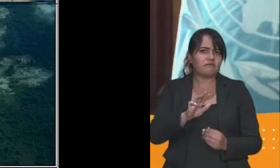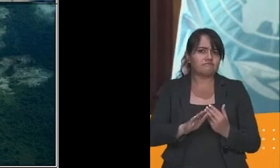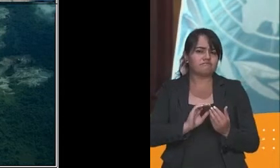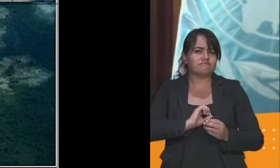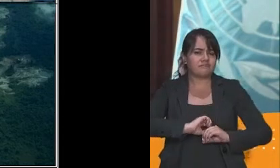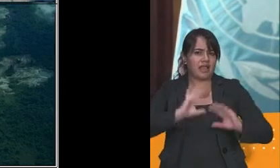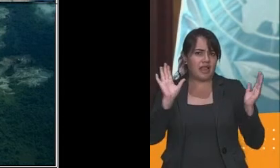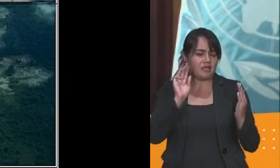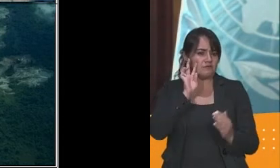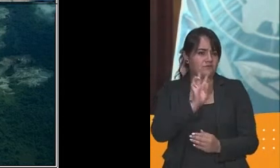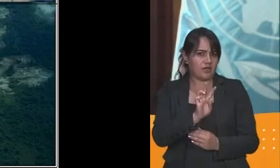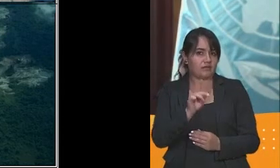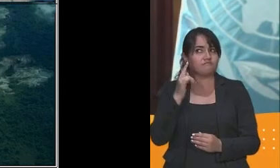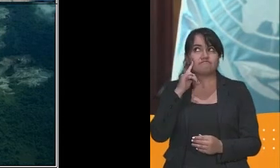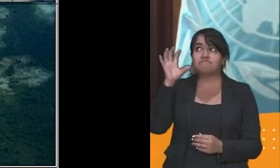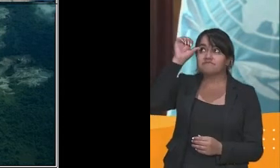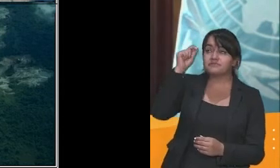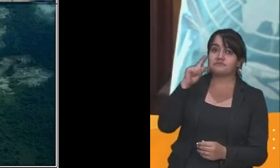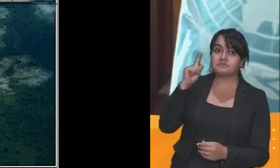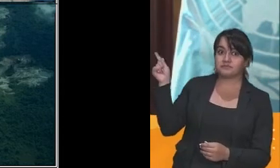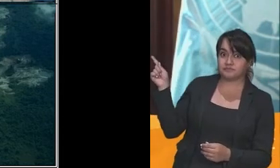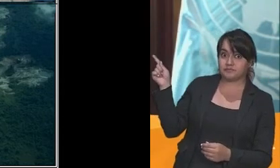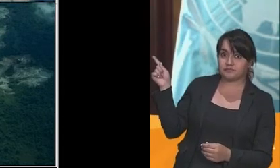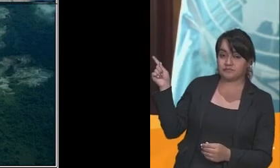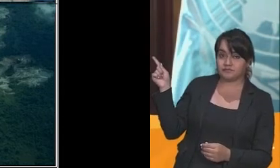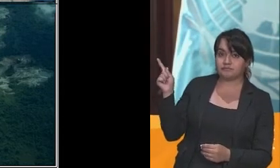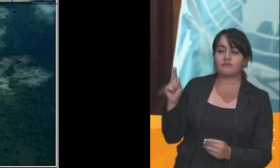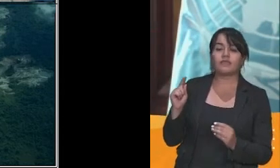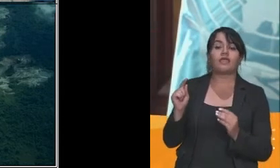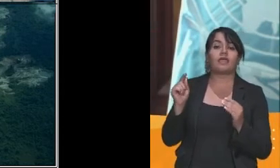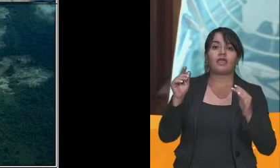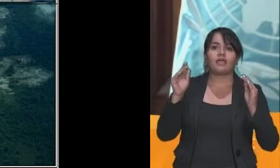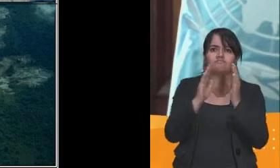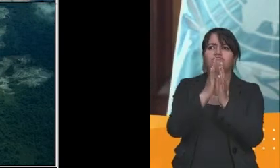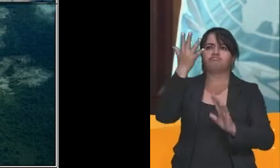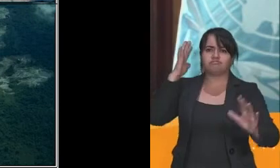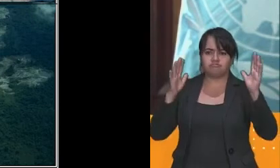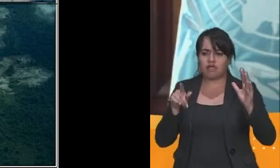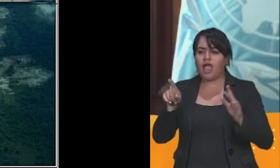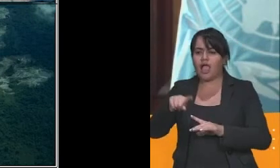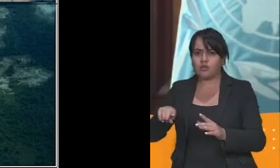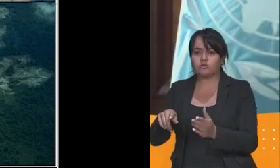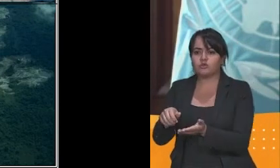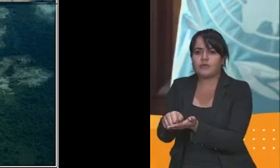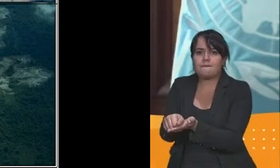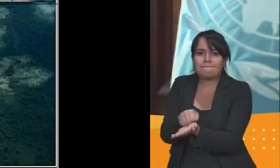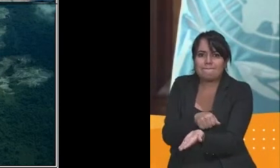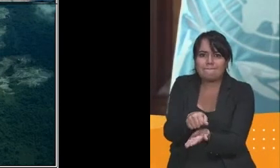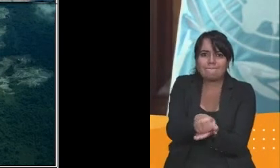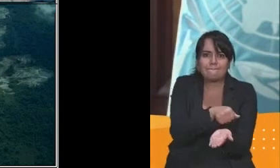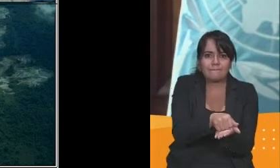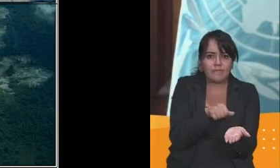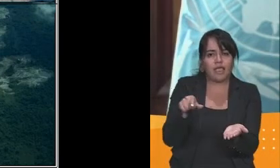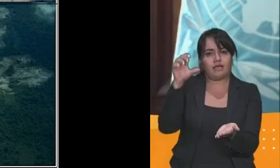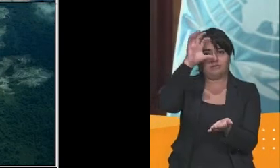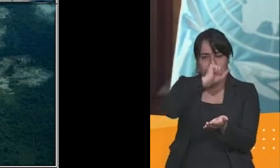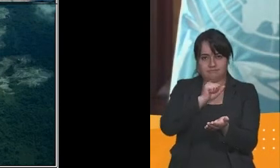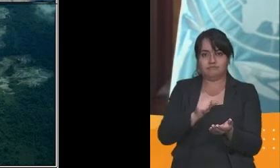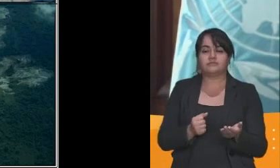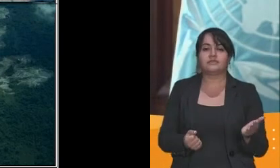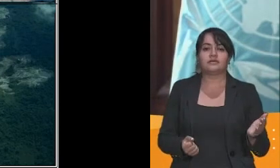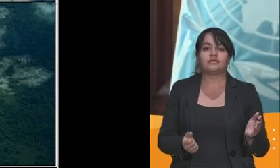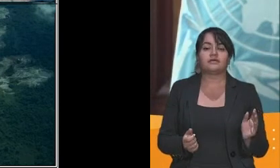it. As you can see, we have some zones that are lacking forest or green zones. We have some benefits. We